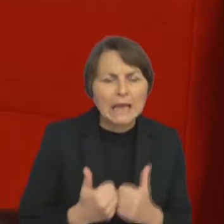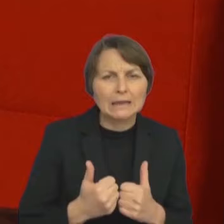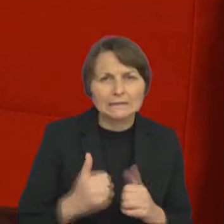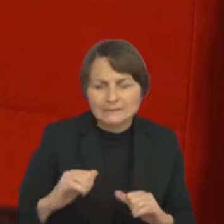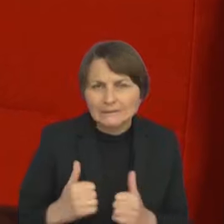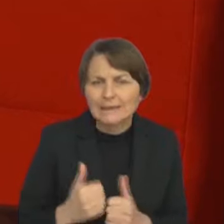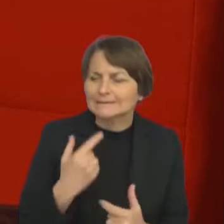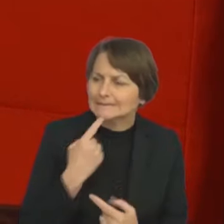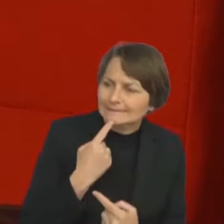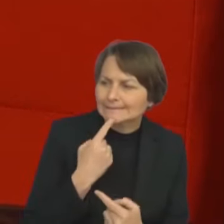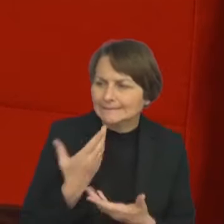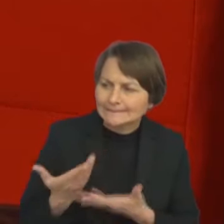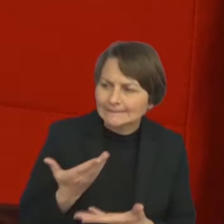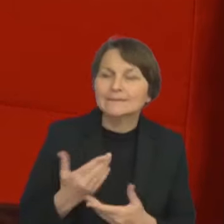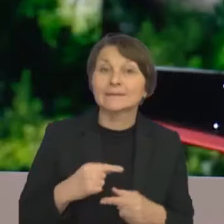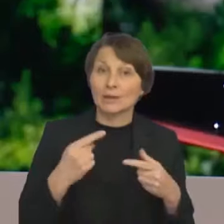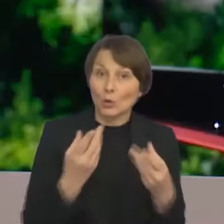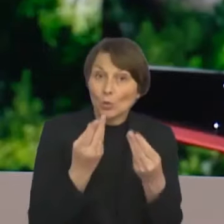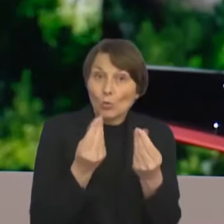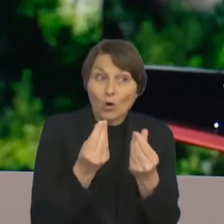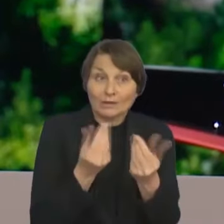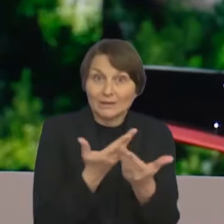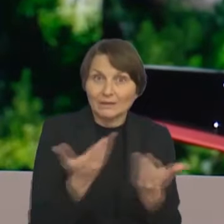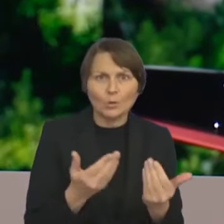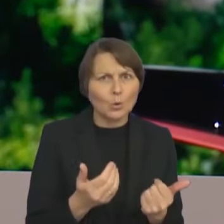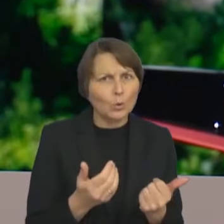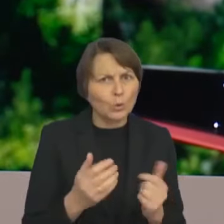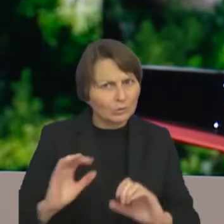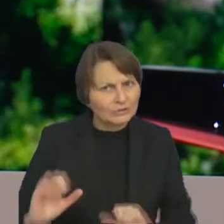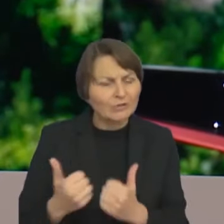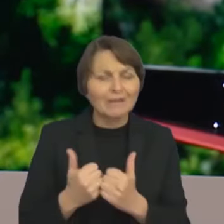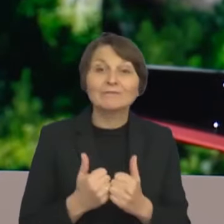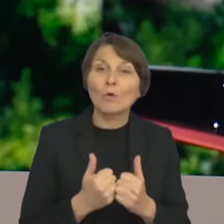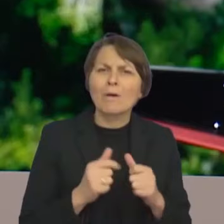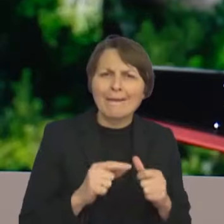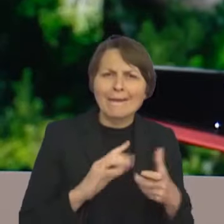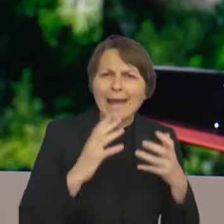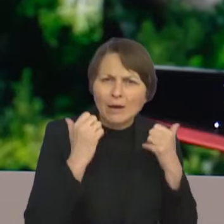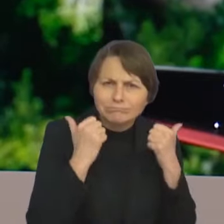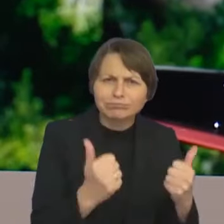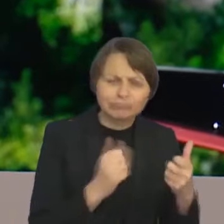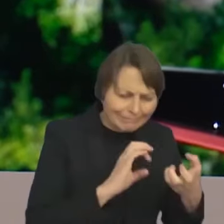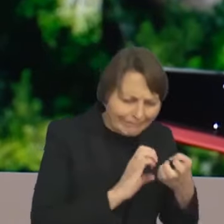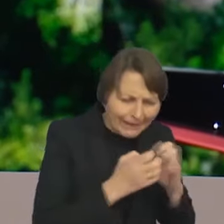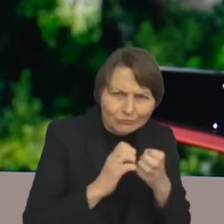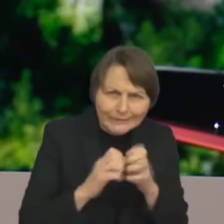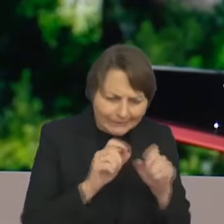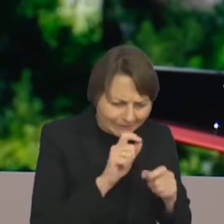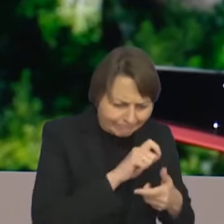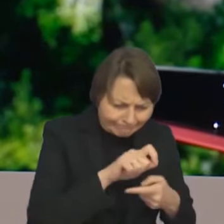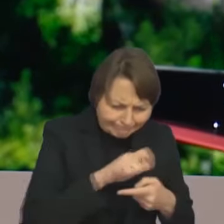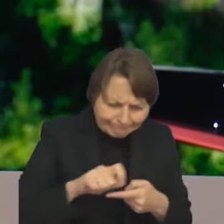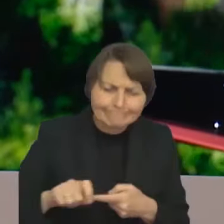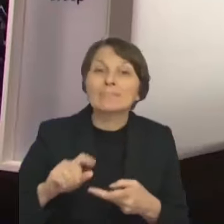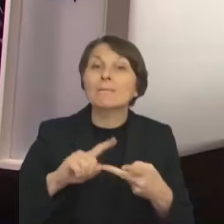is a challenge not just for engineering, but also for procurement and indeed for manufacturing. But